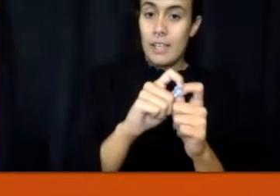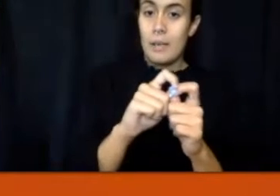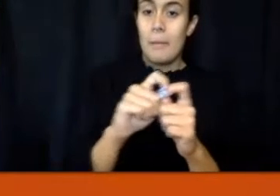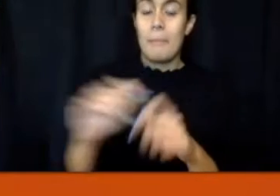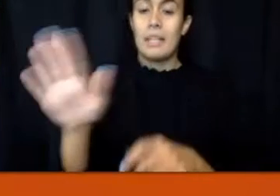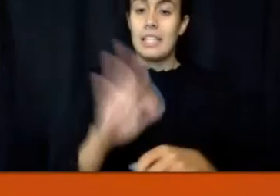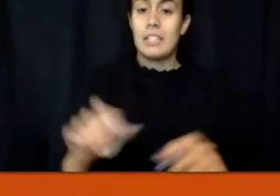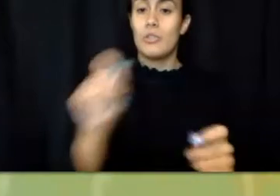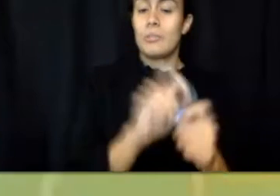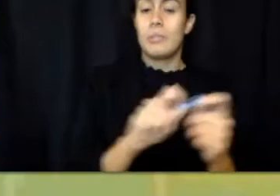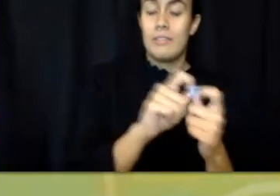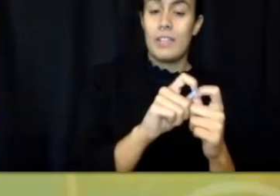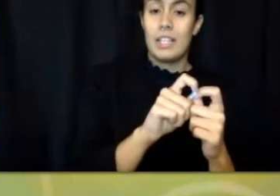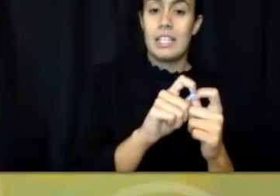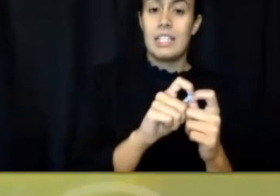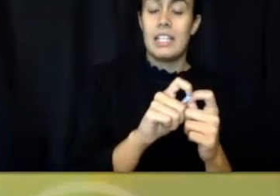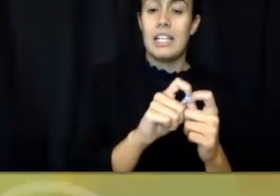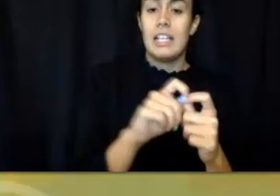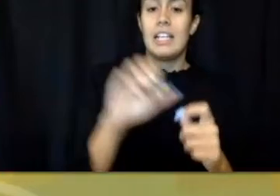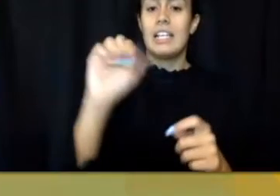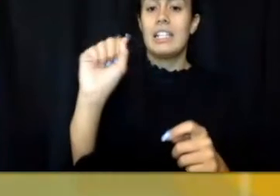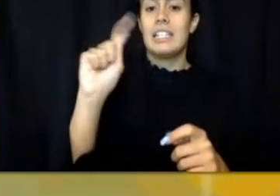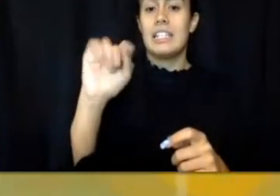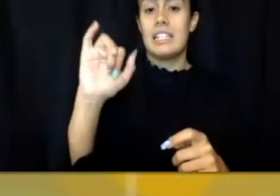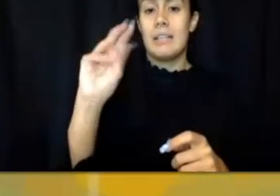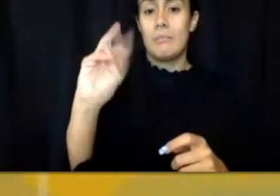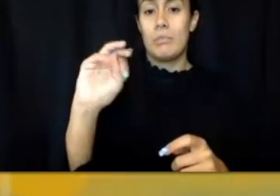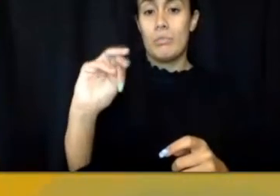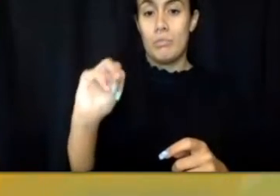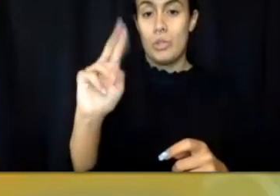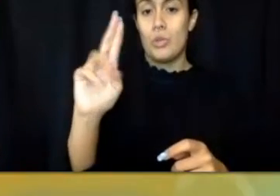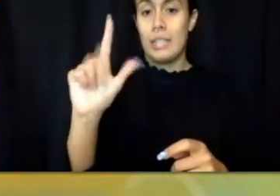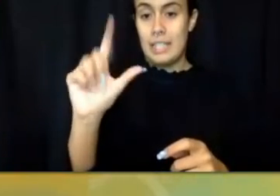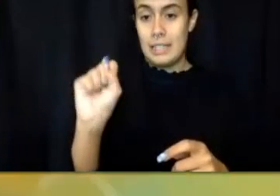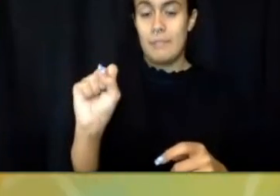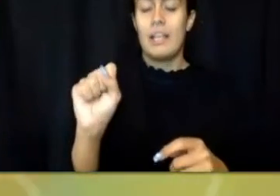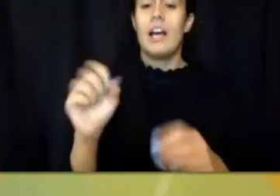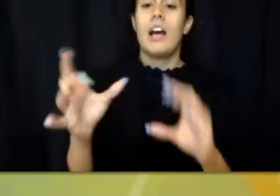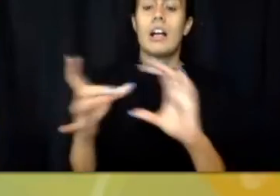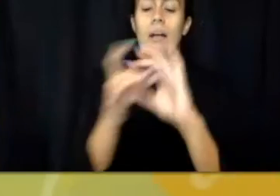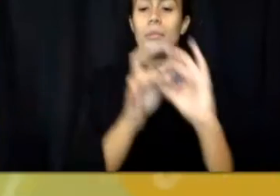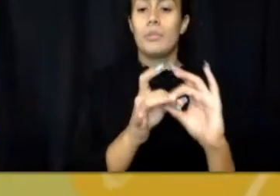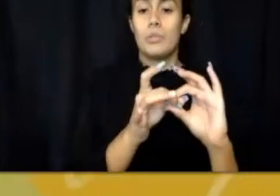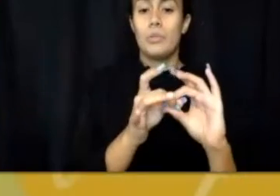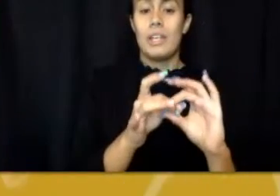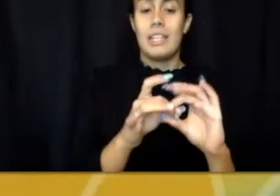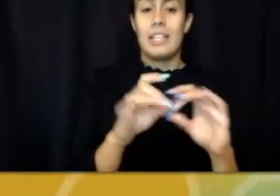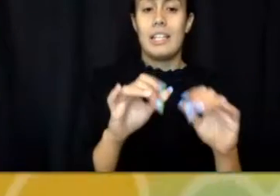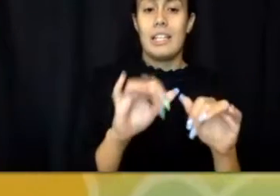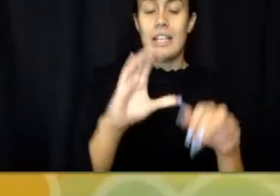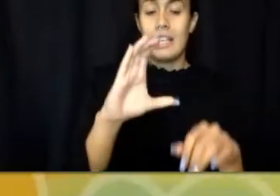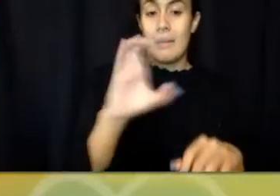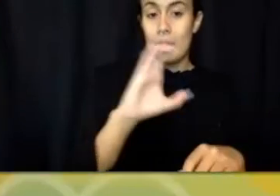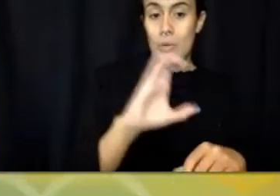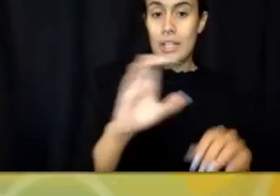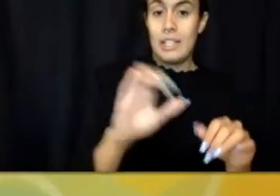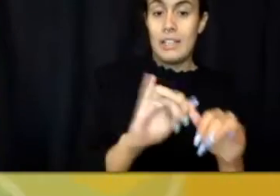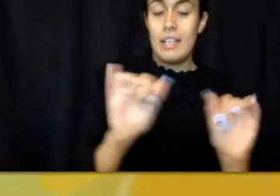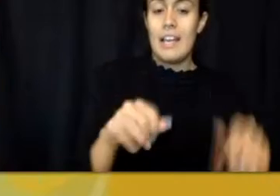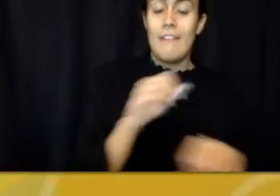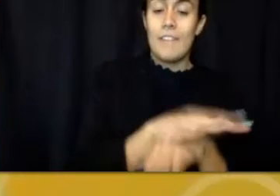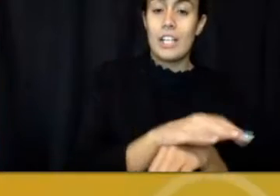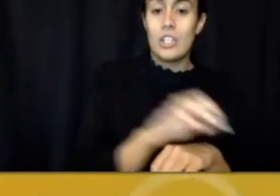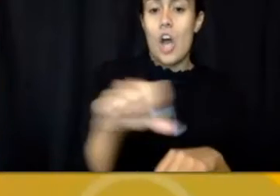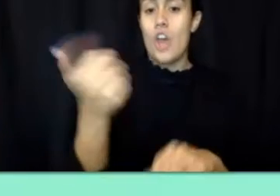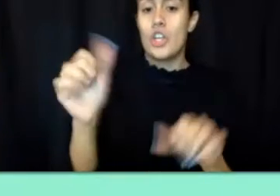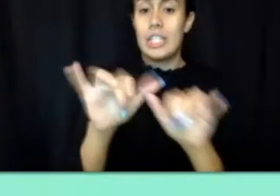specific stimulus. This widespread activity, coupled with the fact that the cannabinoid system indirectly affects many